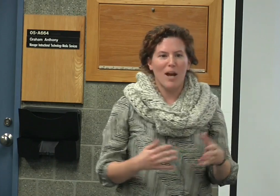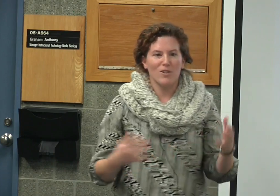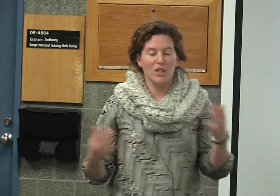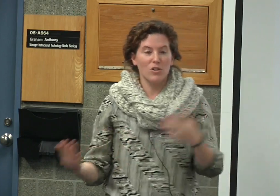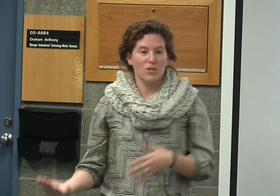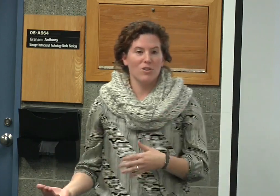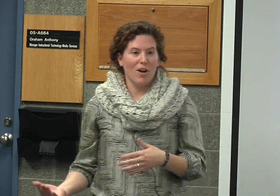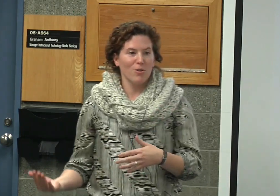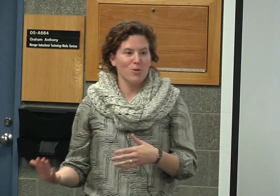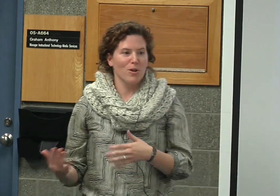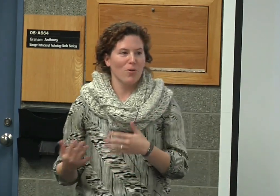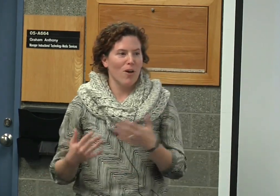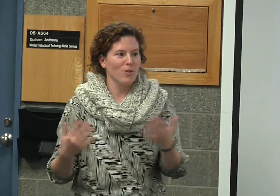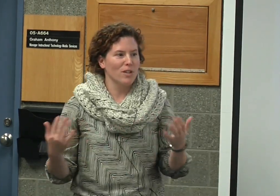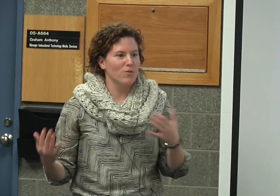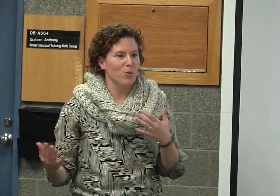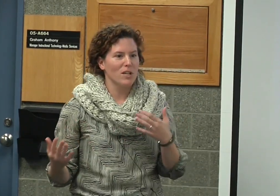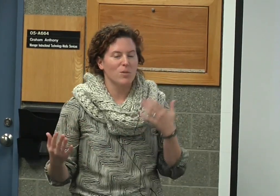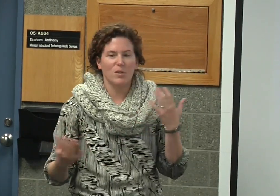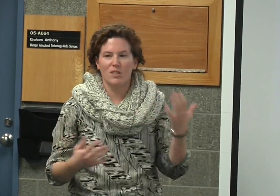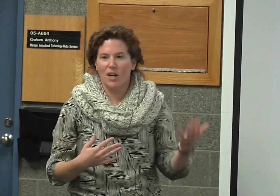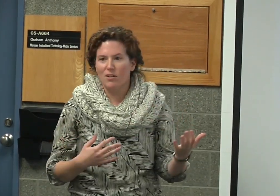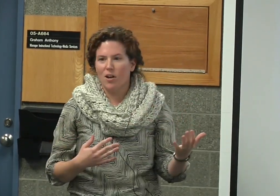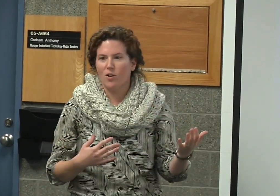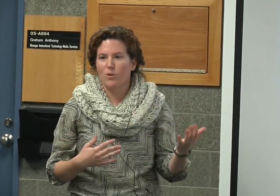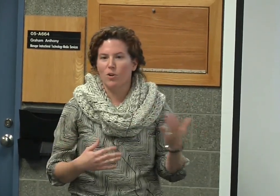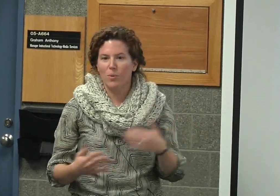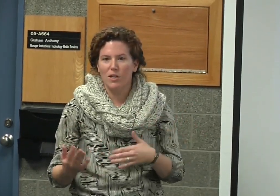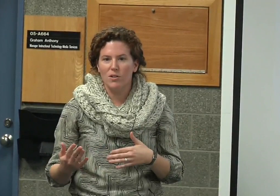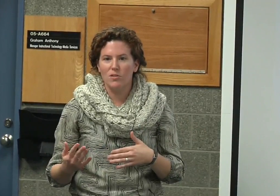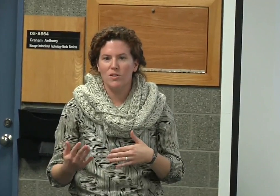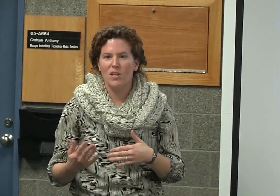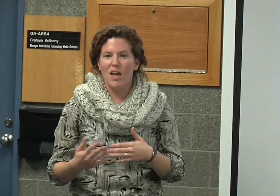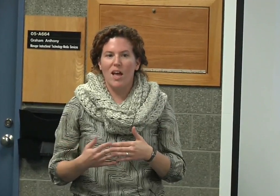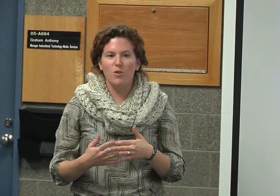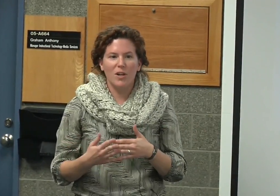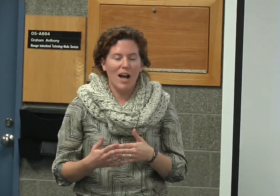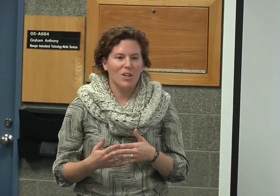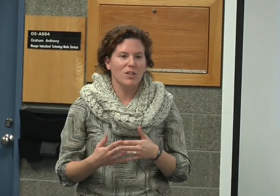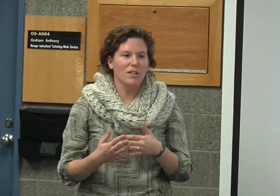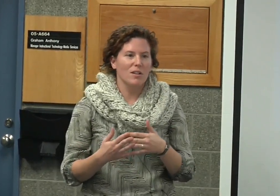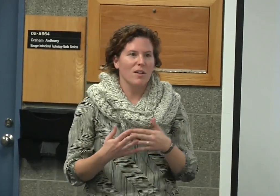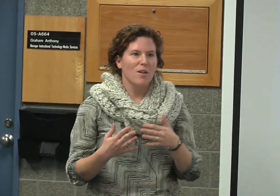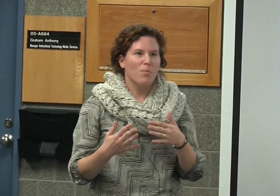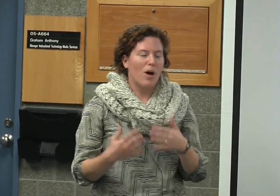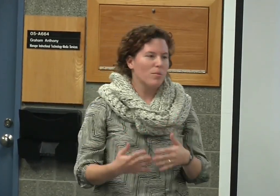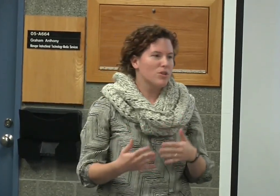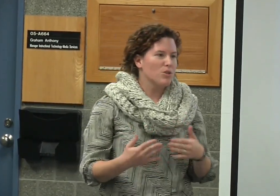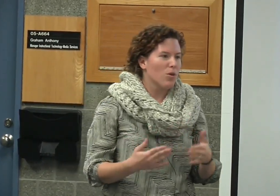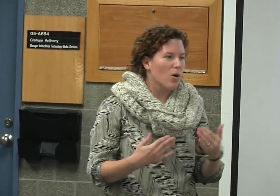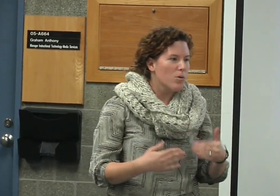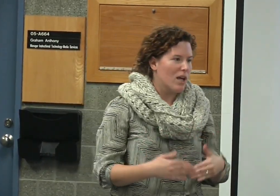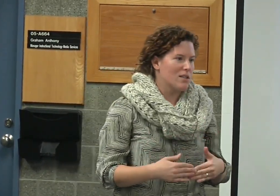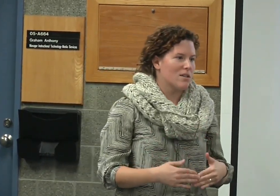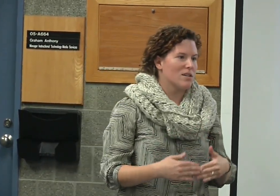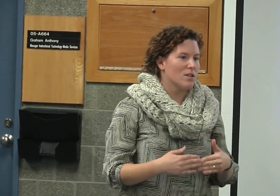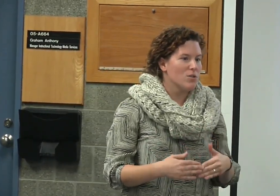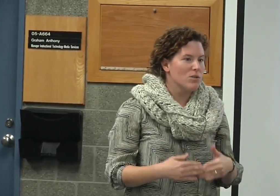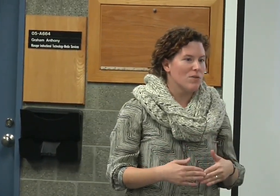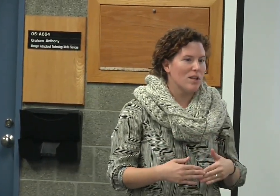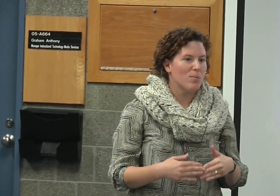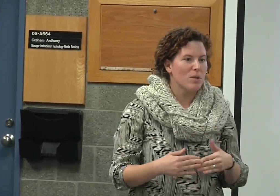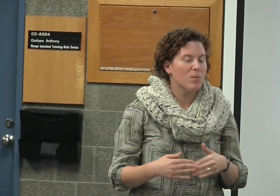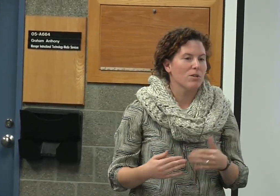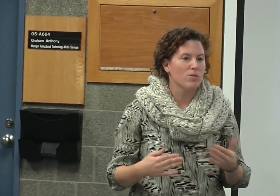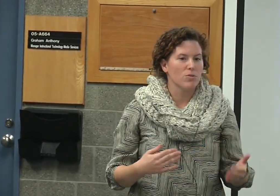And so as teacher scholars, right, we're often looking for ways to be in dialogue with our peers, and you can actually publish your own case studies that